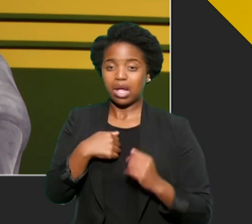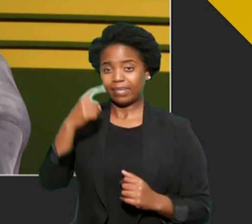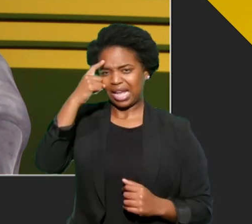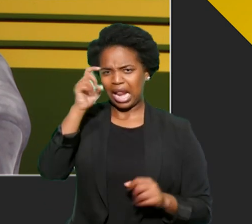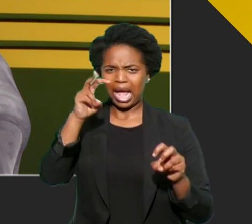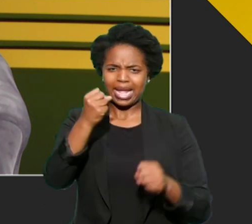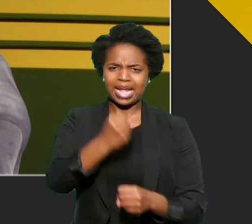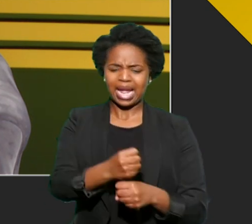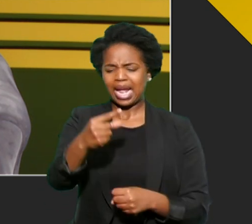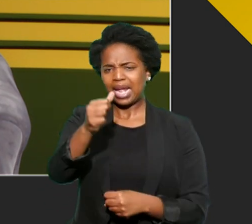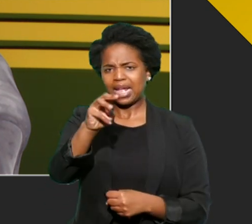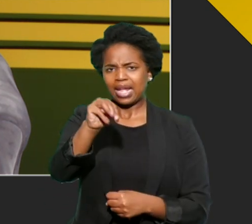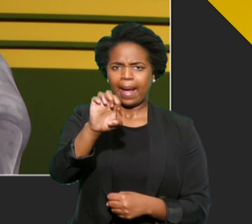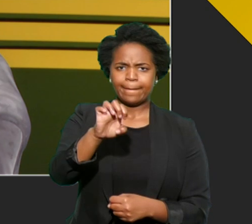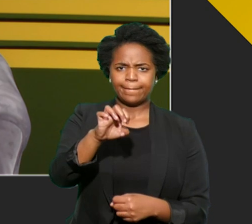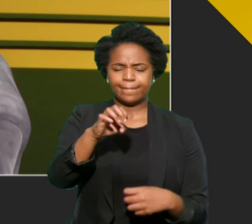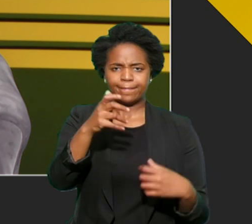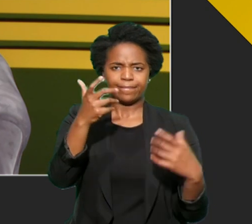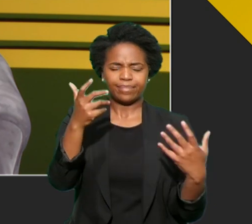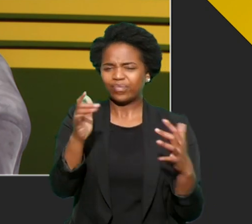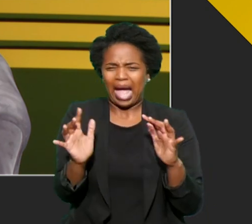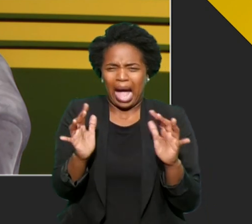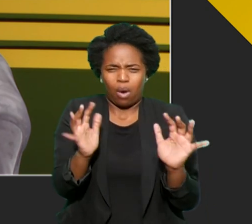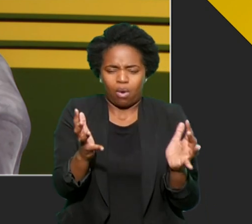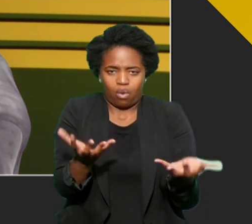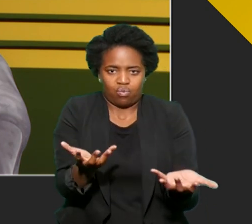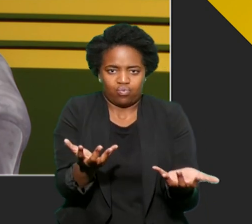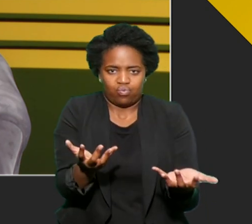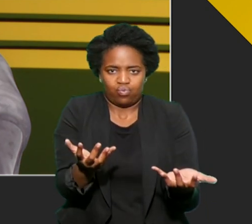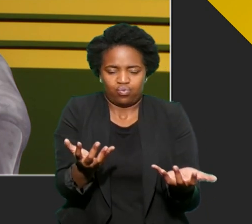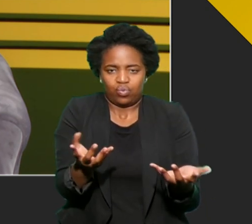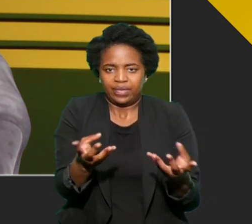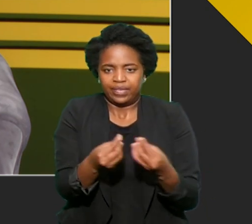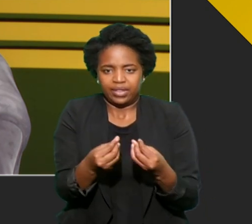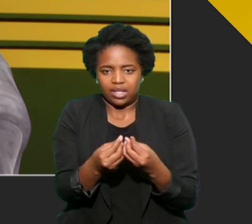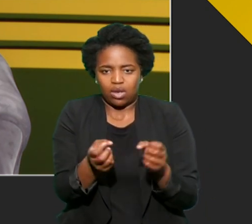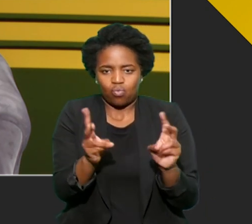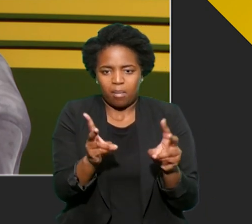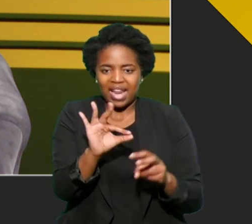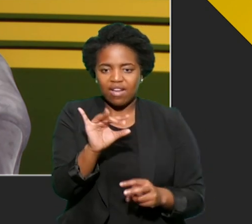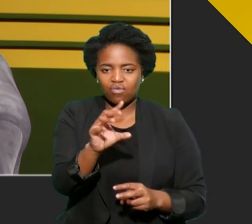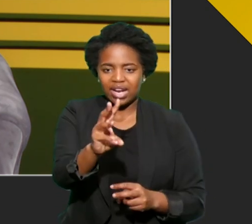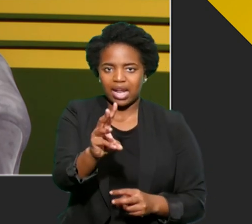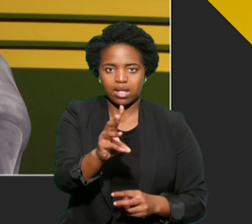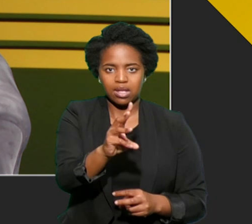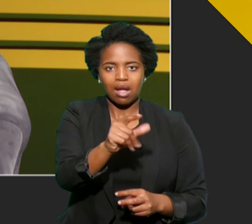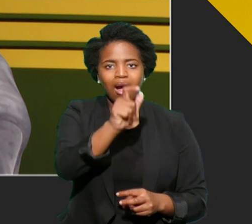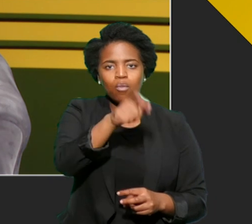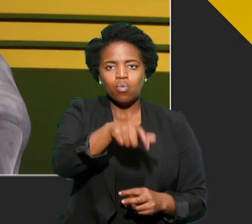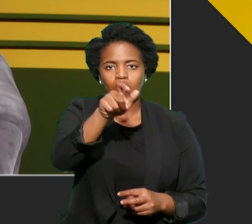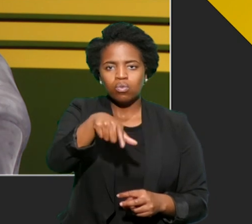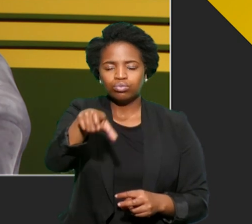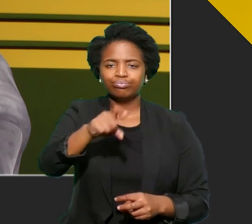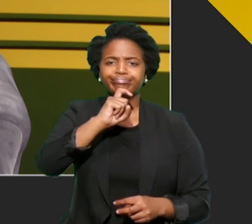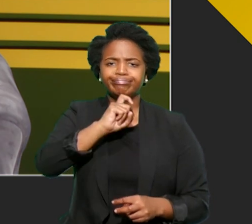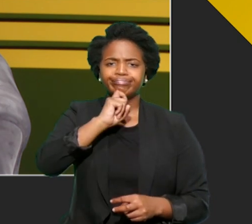gaming. People use virtual reality in gaming. How do we bring virtual reality to the normal, everyday person on the street